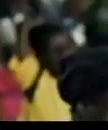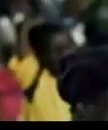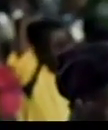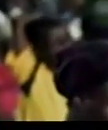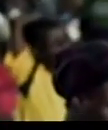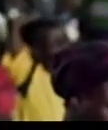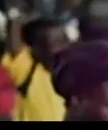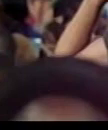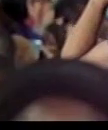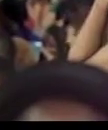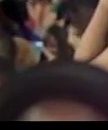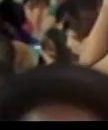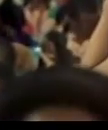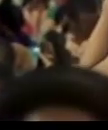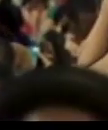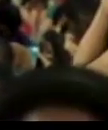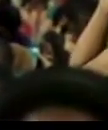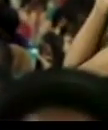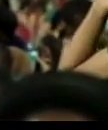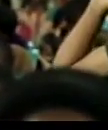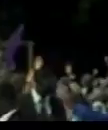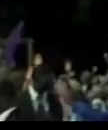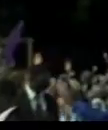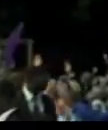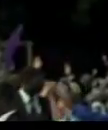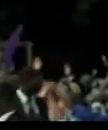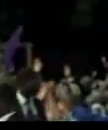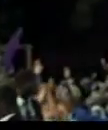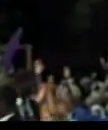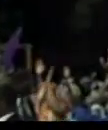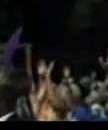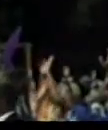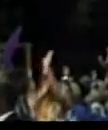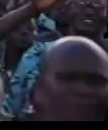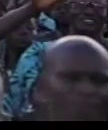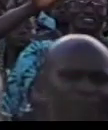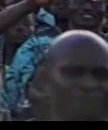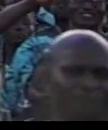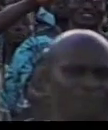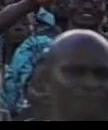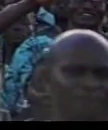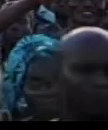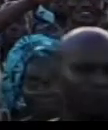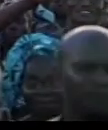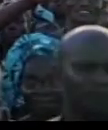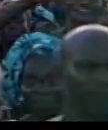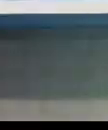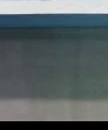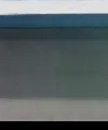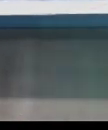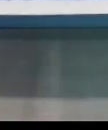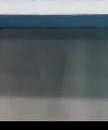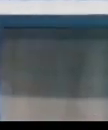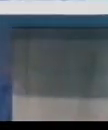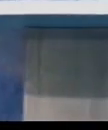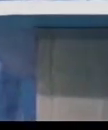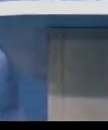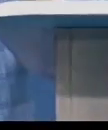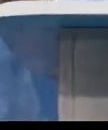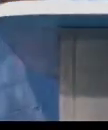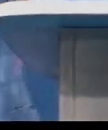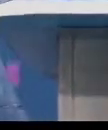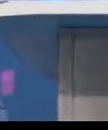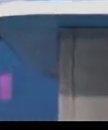name of Jesus. The earlier you make up your mind, the better. When you come to